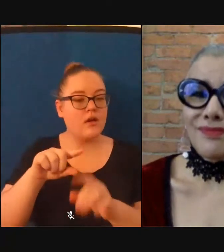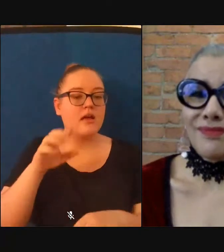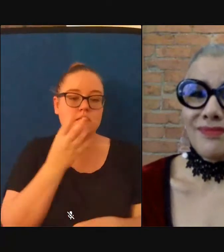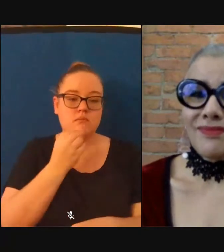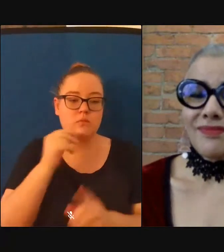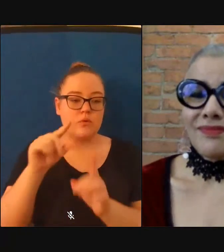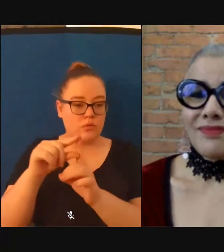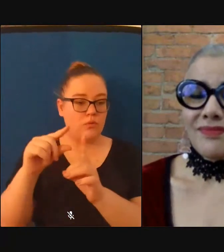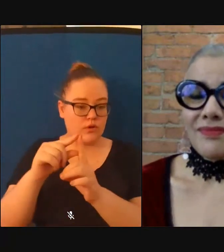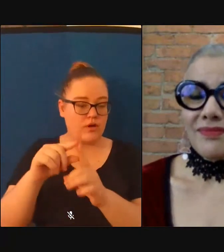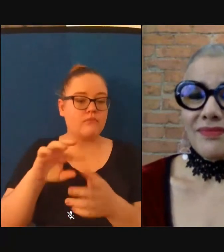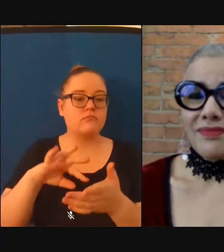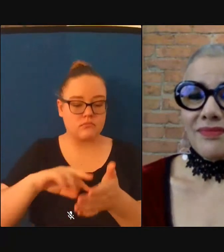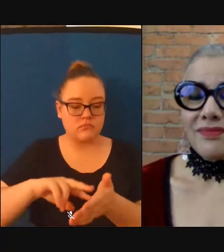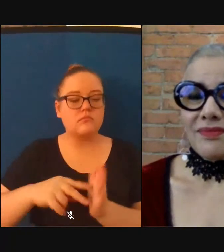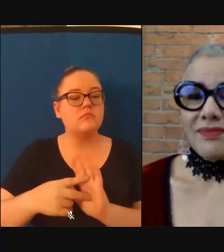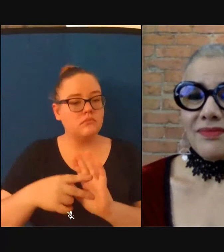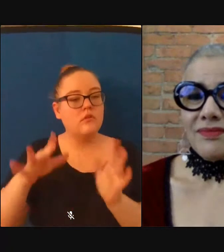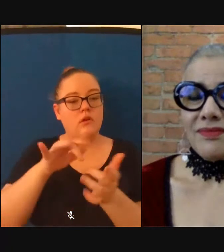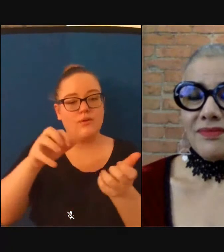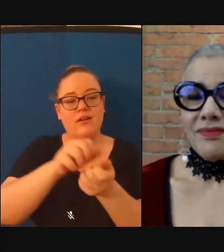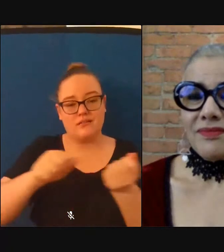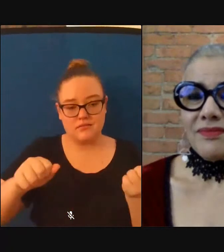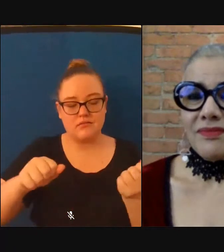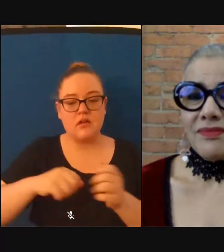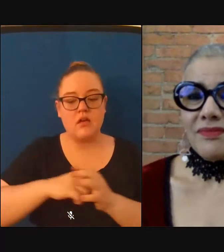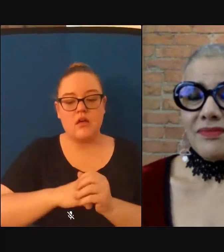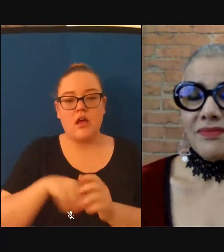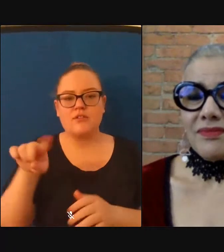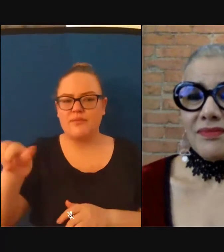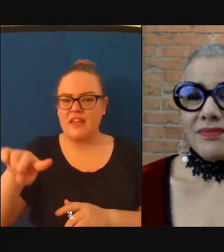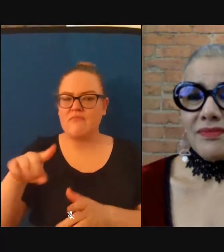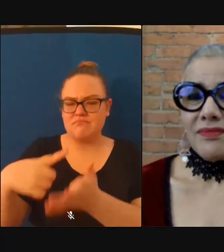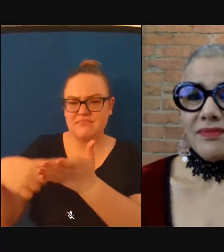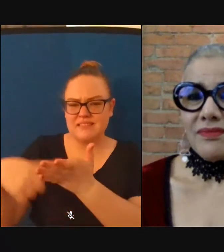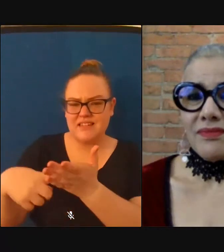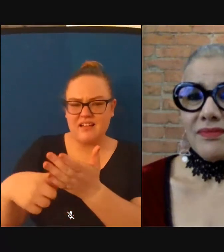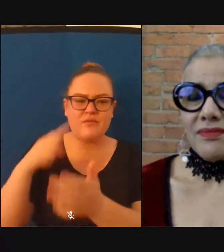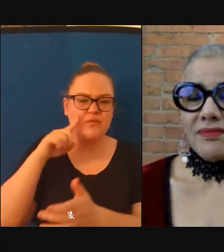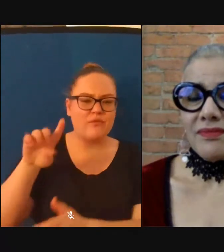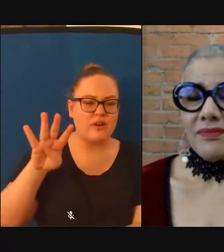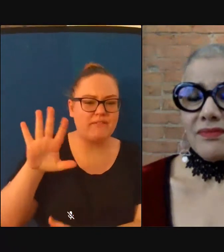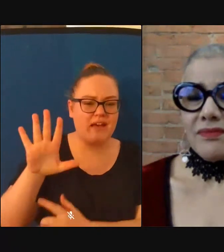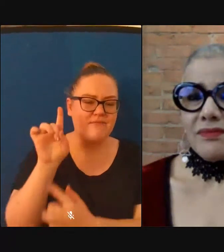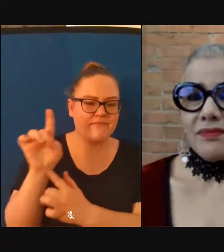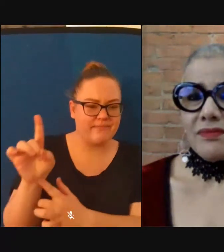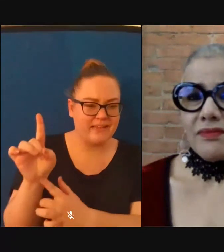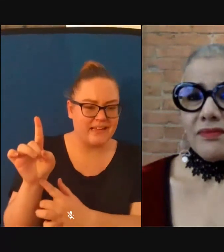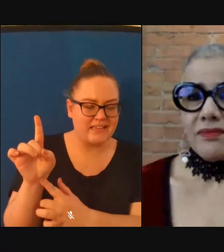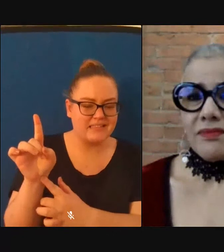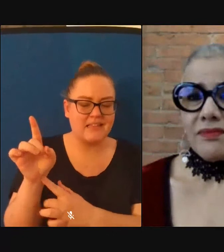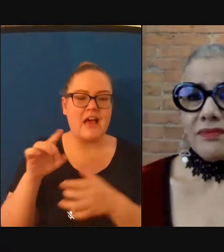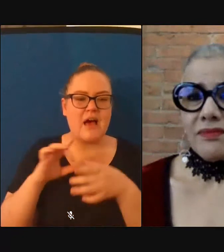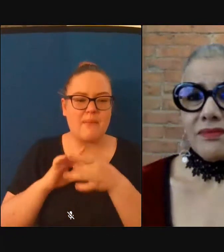hate, but anyway, they spent about 45 minutes talking about my fingers and how my fingernails are dirty and